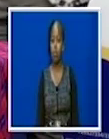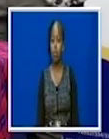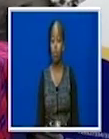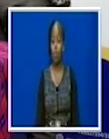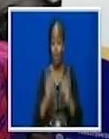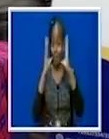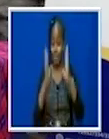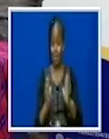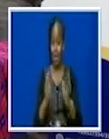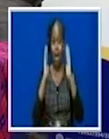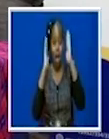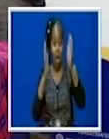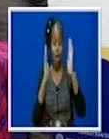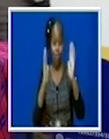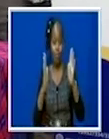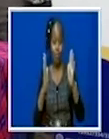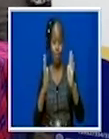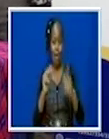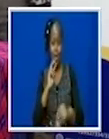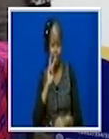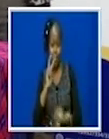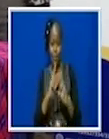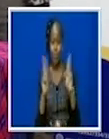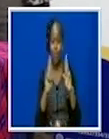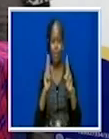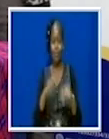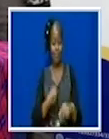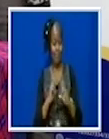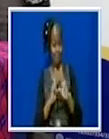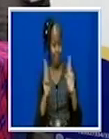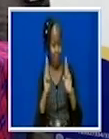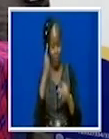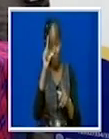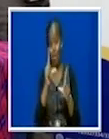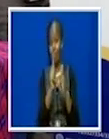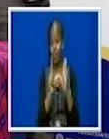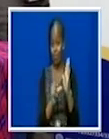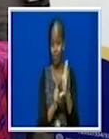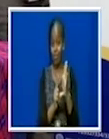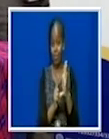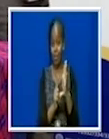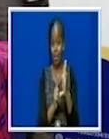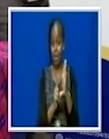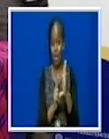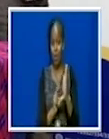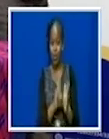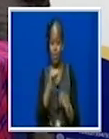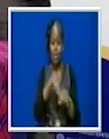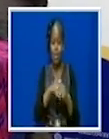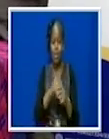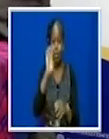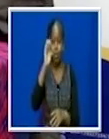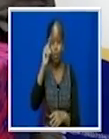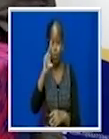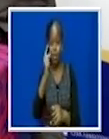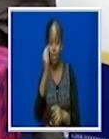Mwalimu. Yes. Jambo. Naona uko tayari kabisa? Niko ready. Ready for the lesson? For the lesson, yes. I was posting something here kwa Edu TV. Yes. Then I